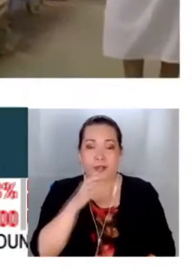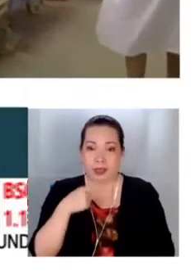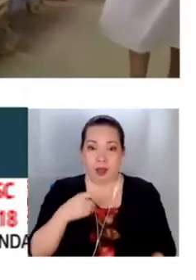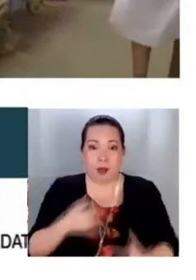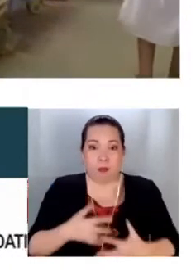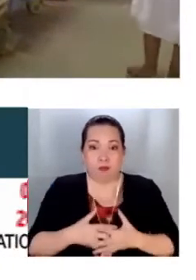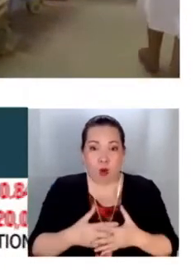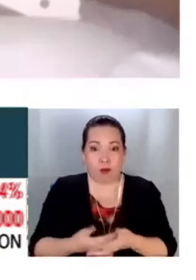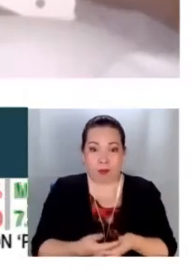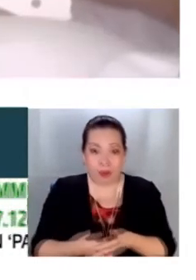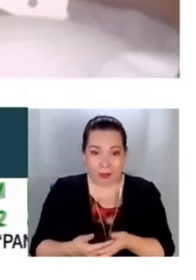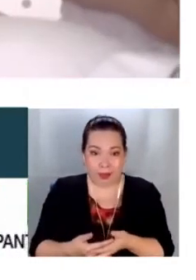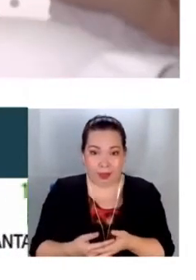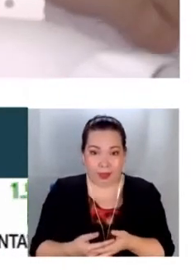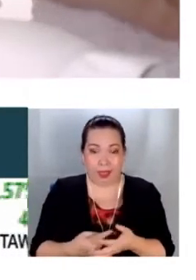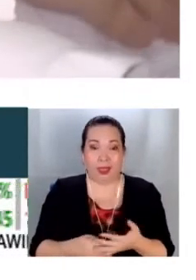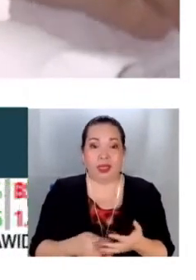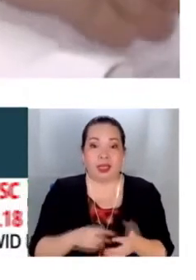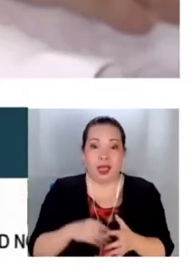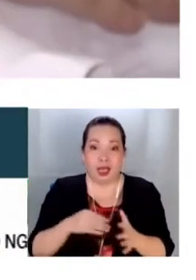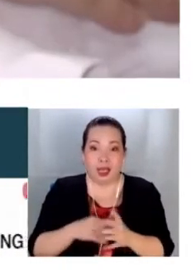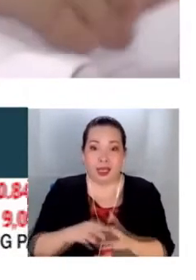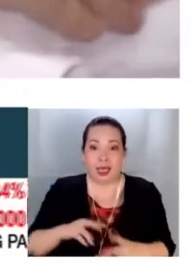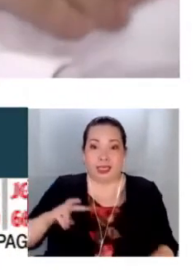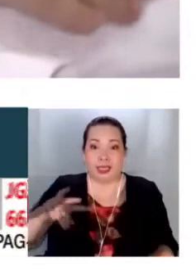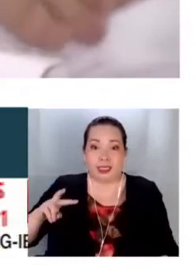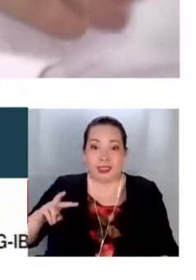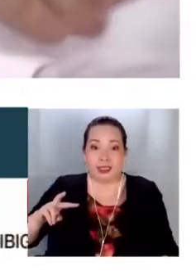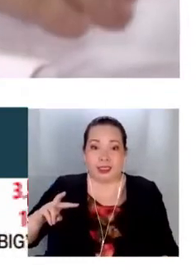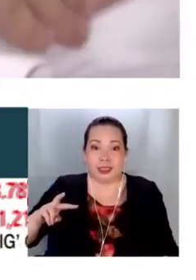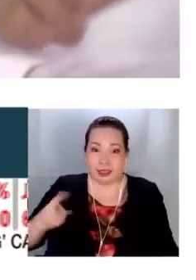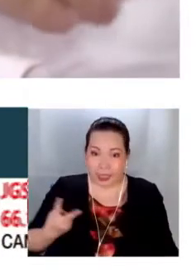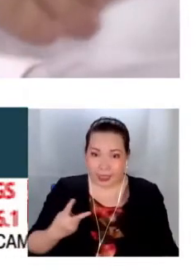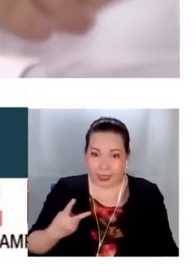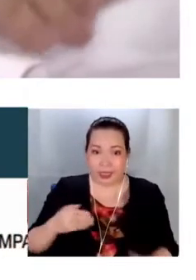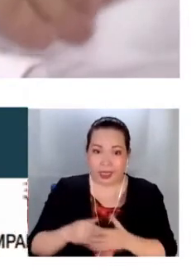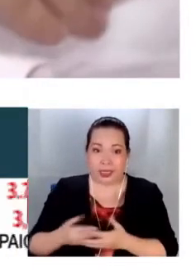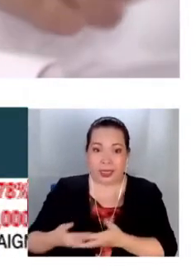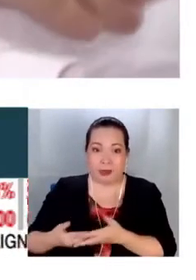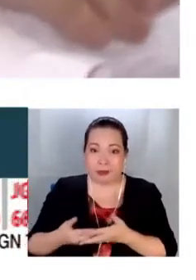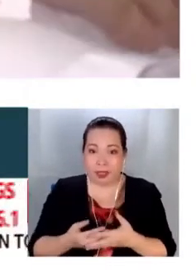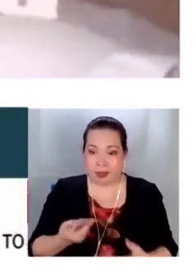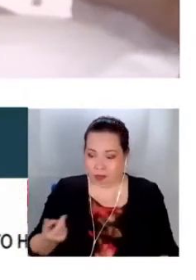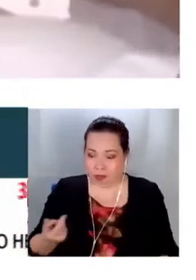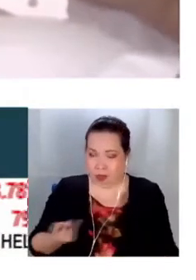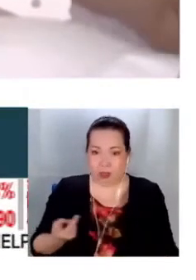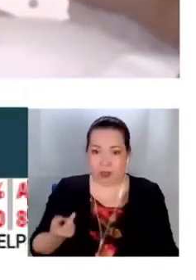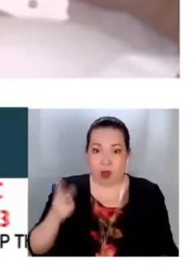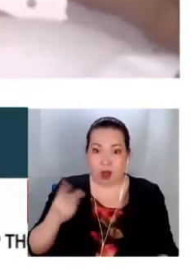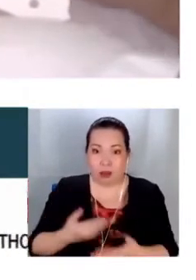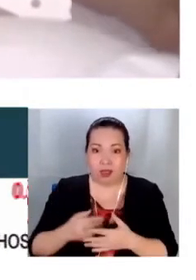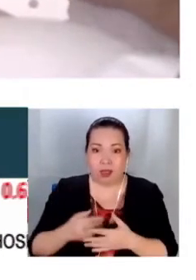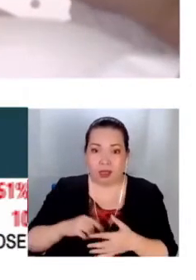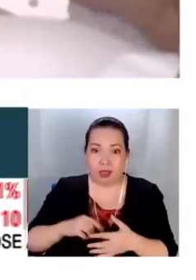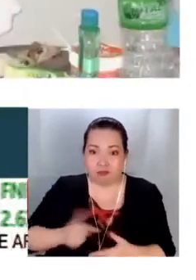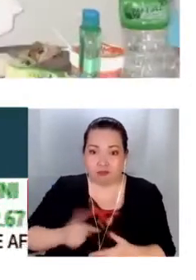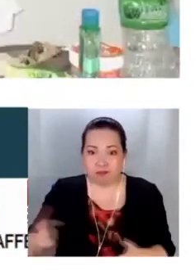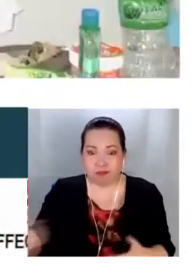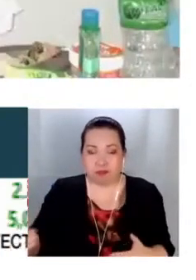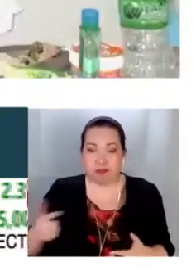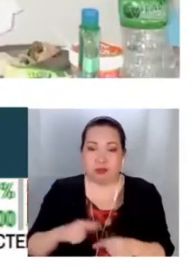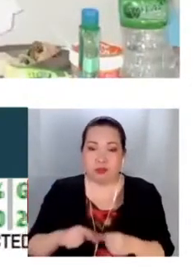have a second baby as a minor, you never complete school. And you're really relegated